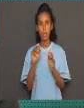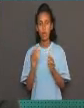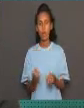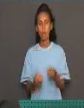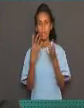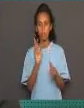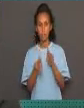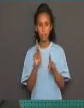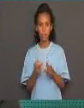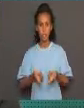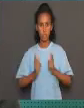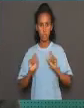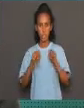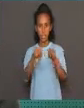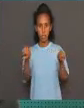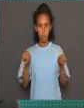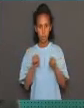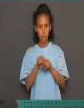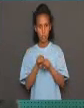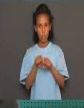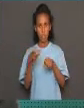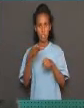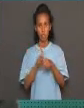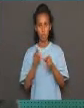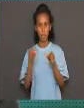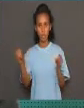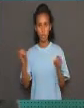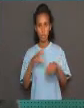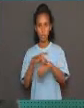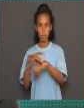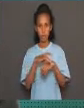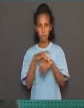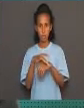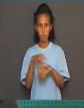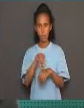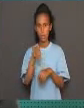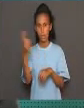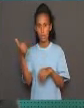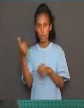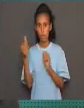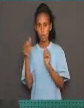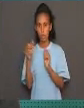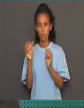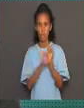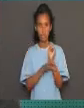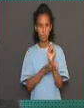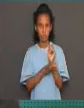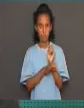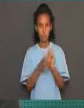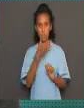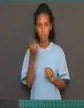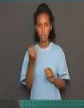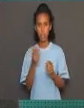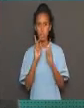live within a square kilometer of land in any given area. As you